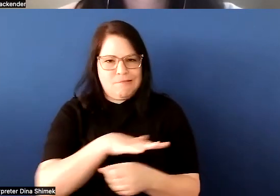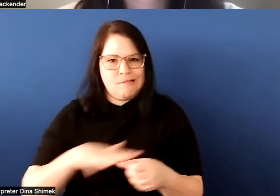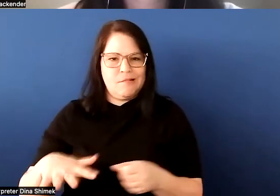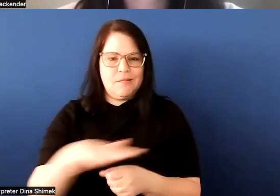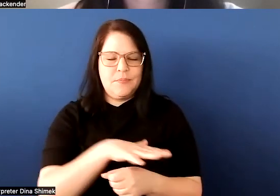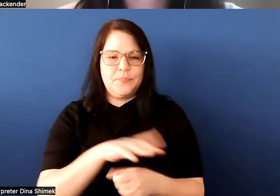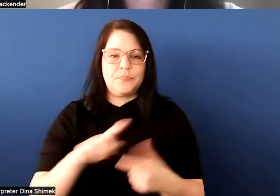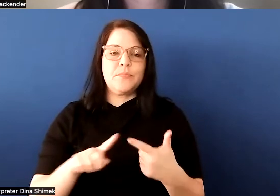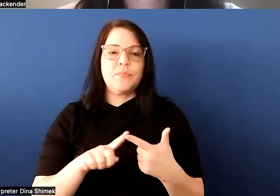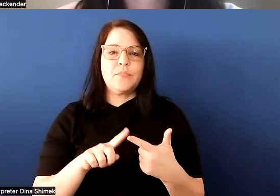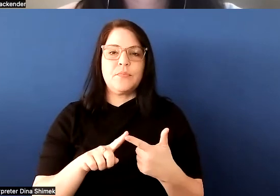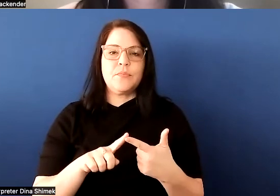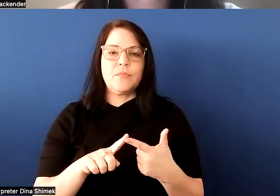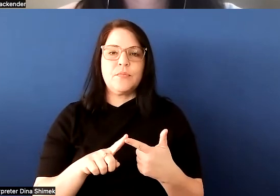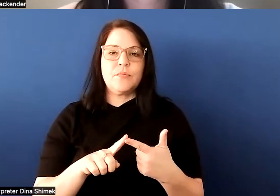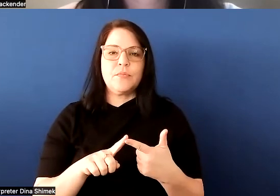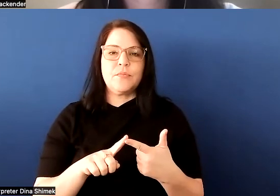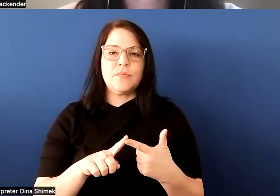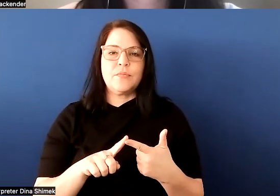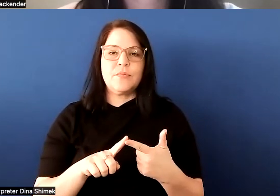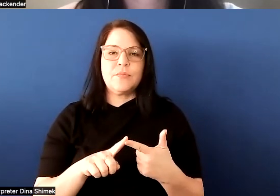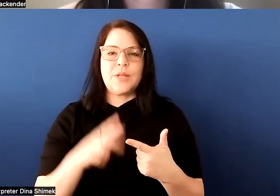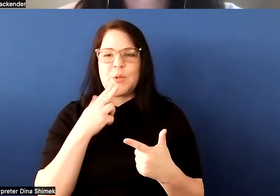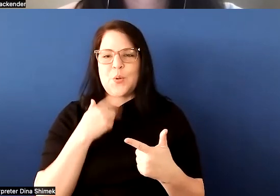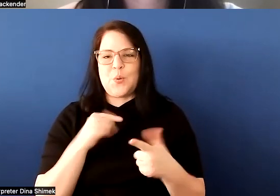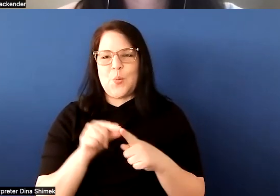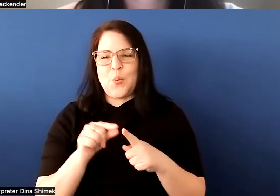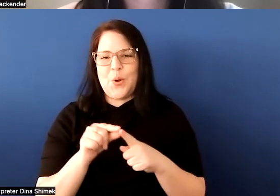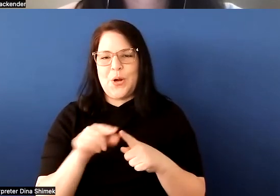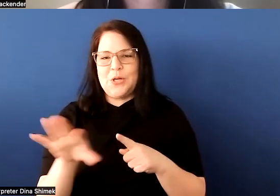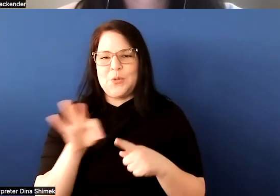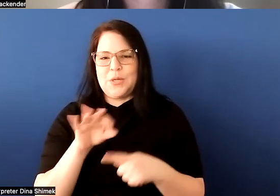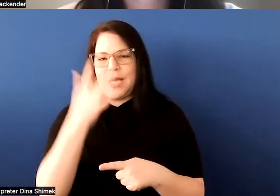The second is kind of a cute play on words, but it's called